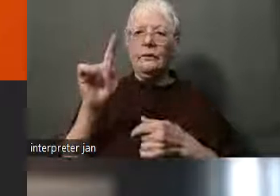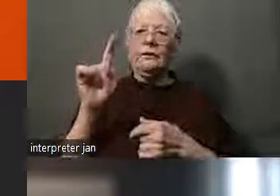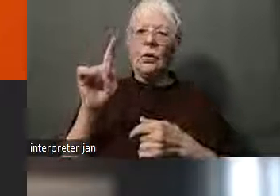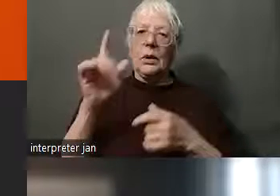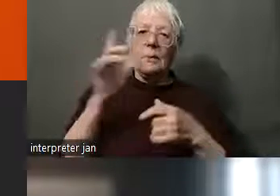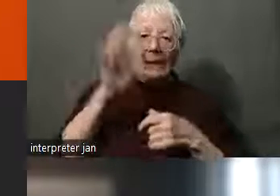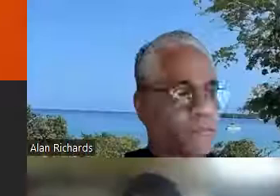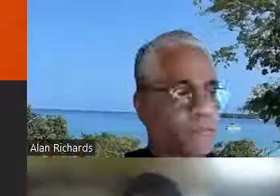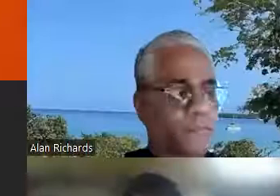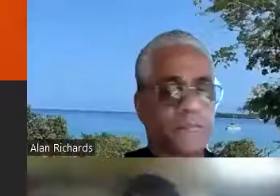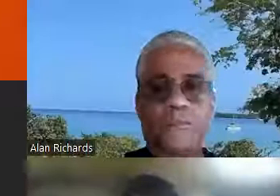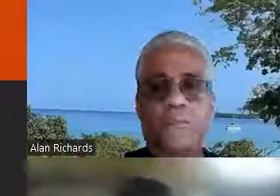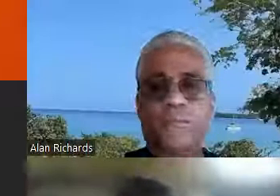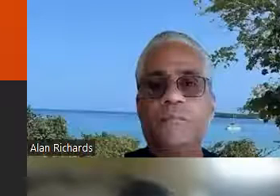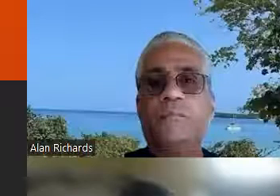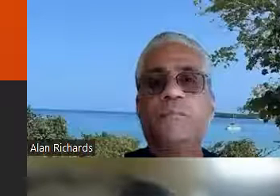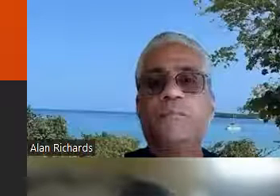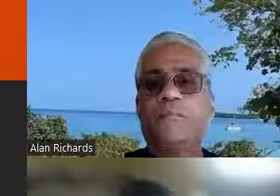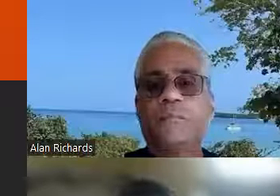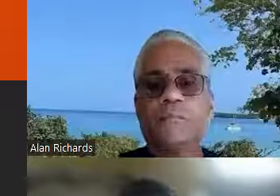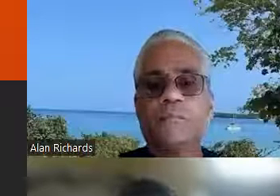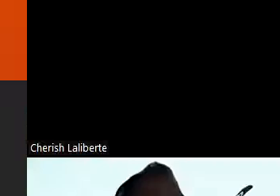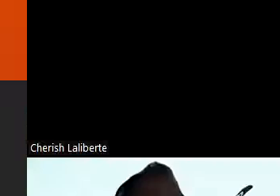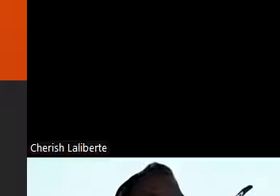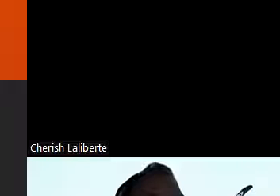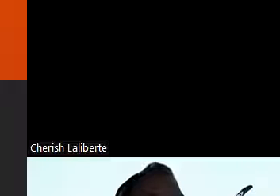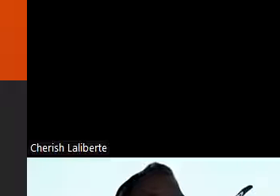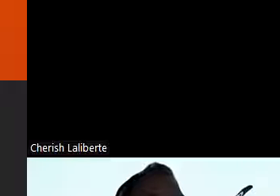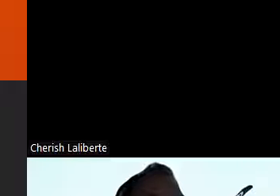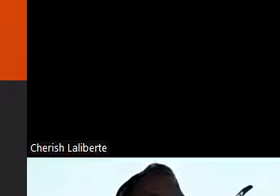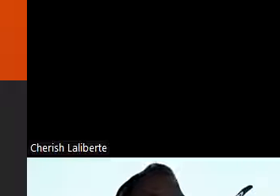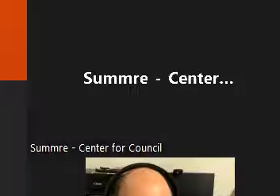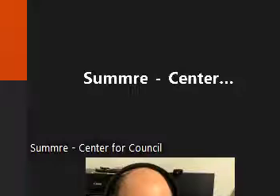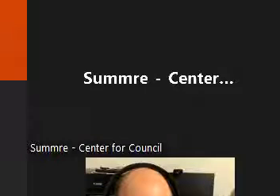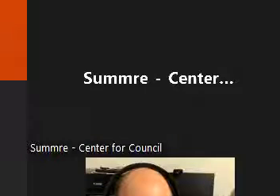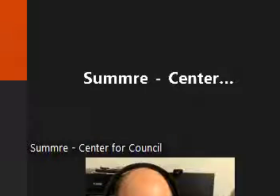for, just for our future as humans.